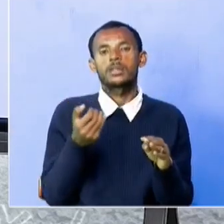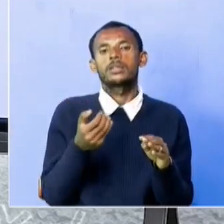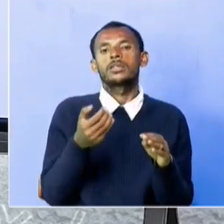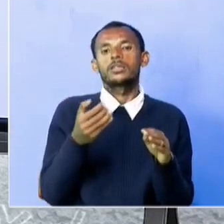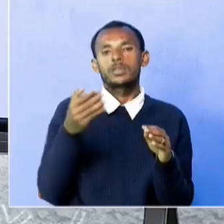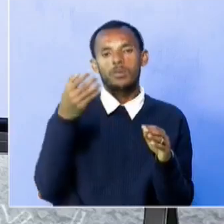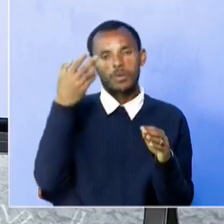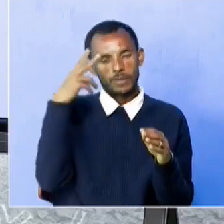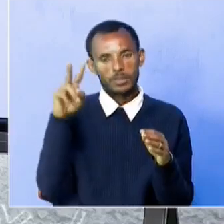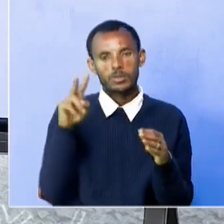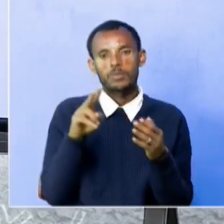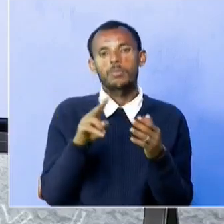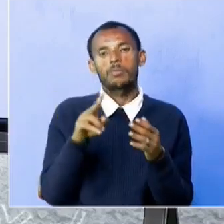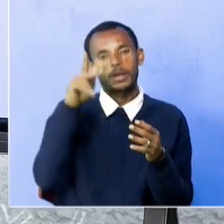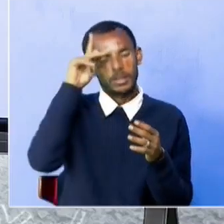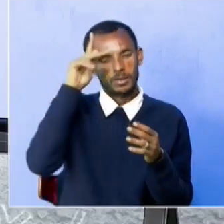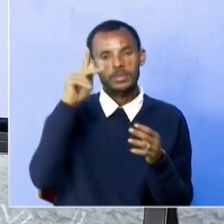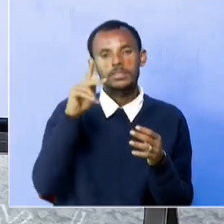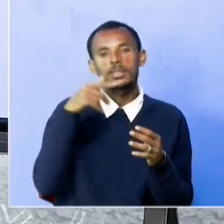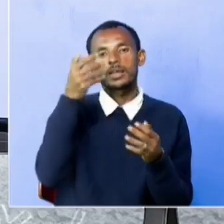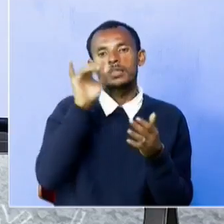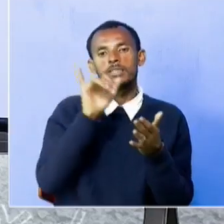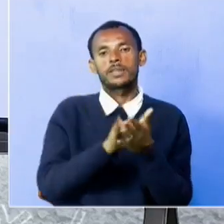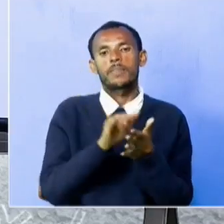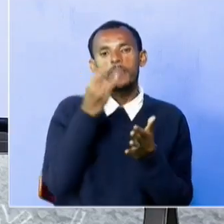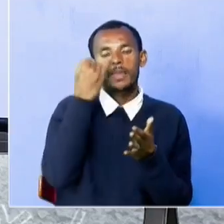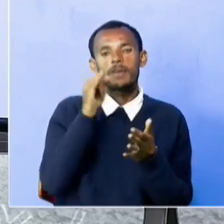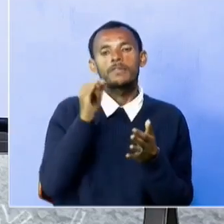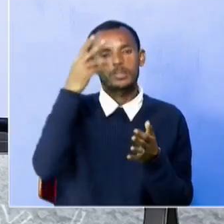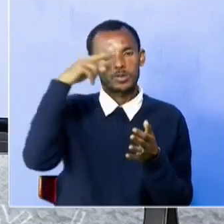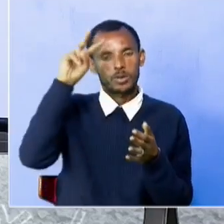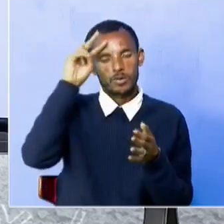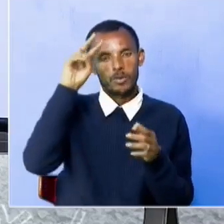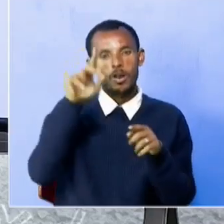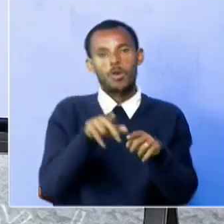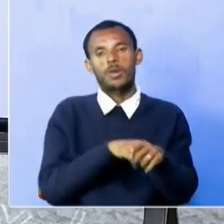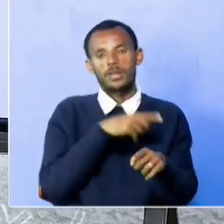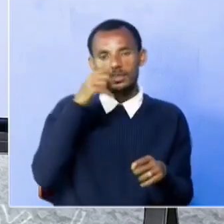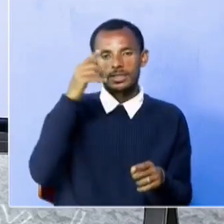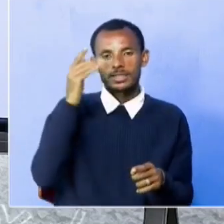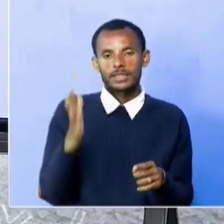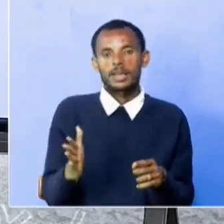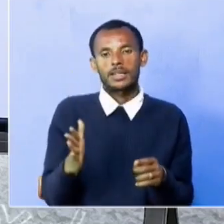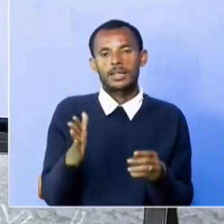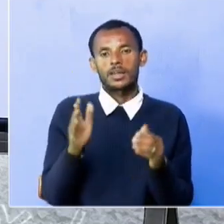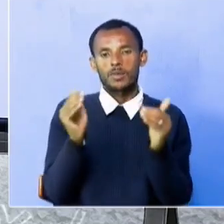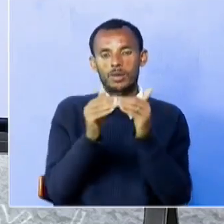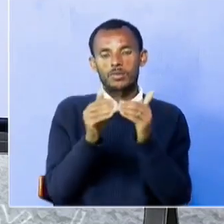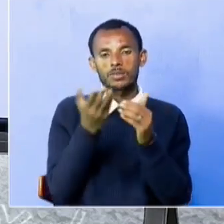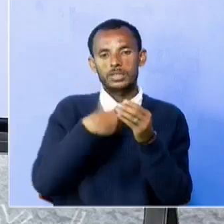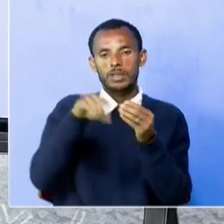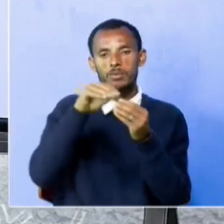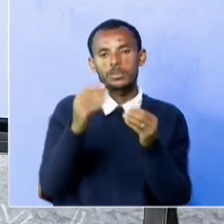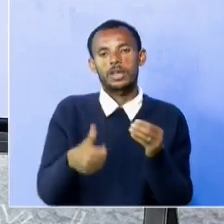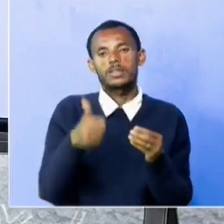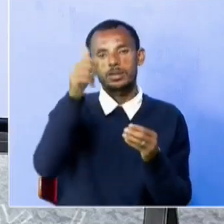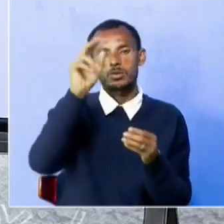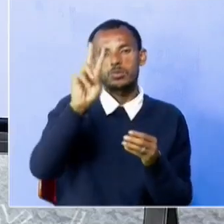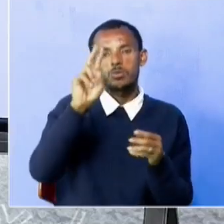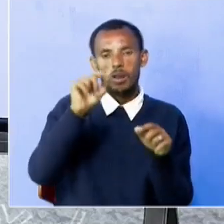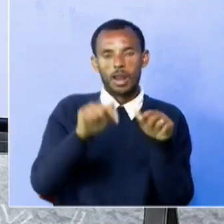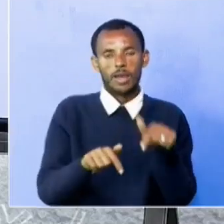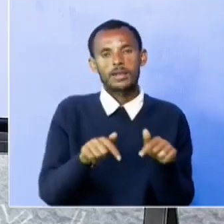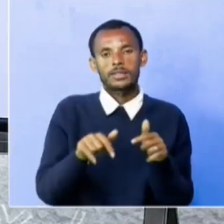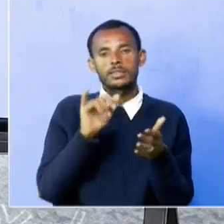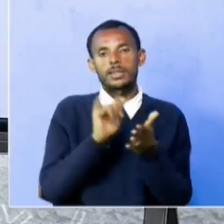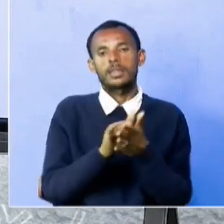the Pythagoras theorem states that if the square of the longest side is equal to the sum of the square of the other two legs, then